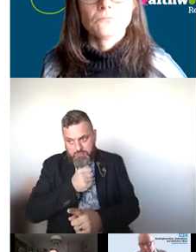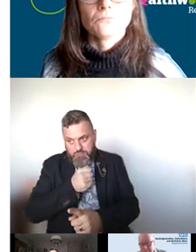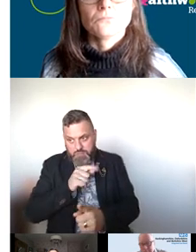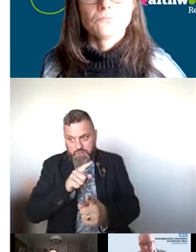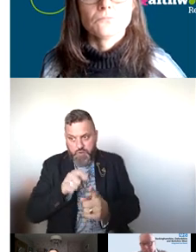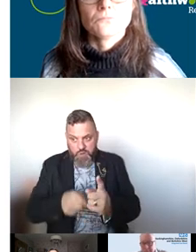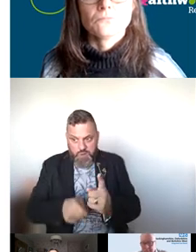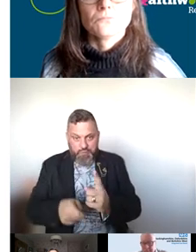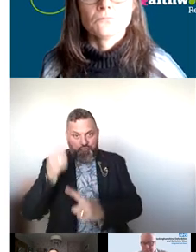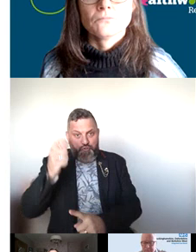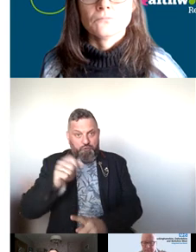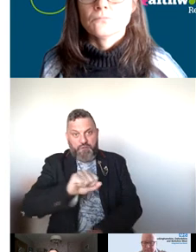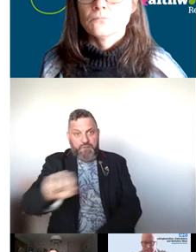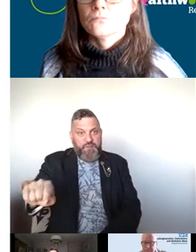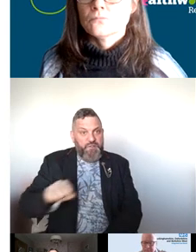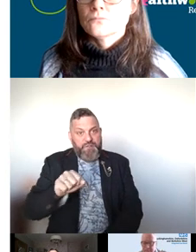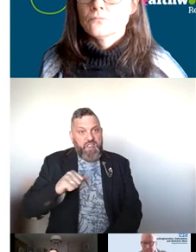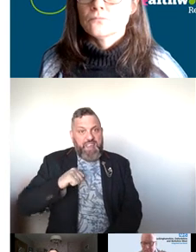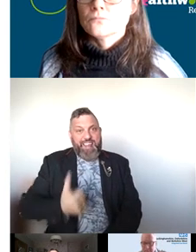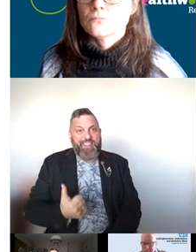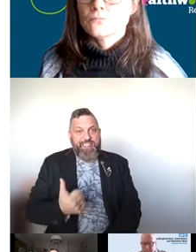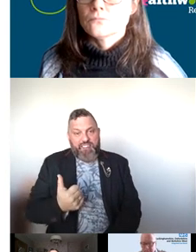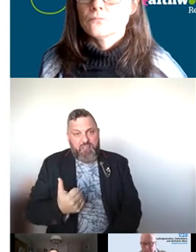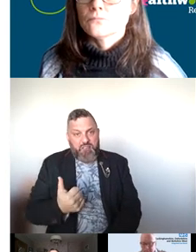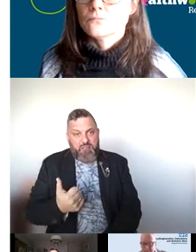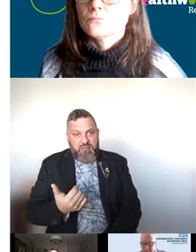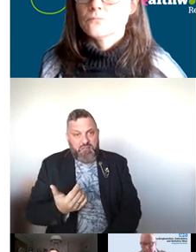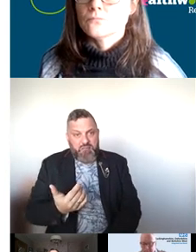improving the overall health and well-being of our populations.